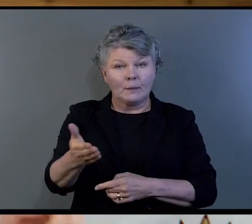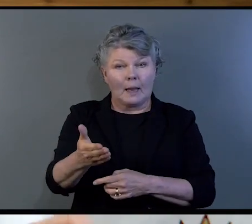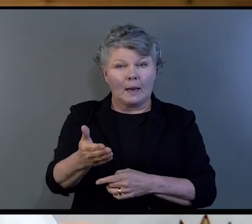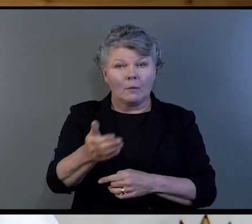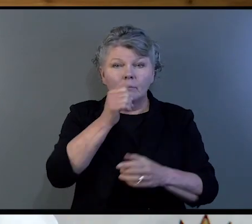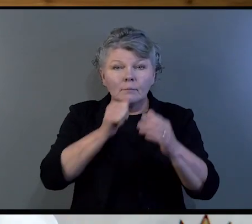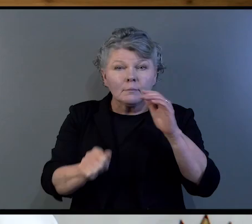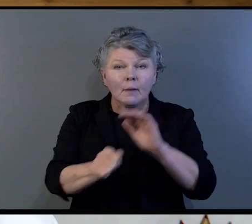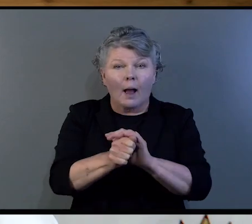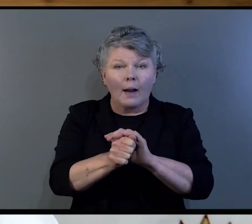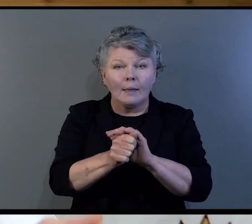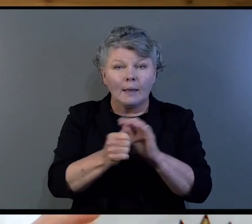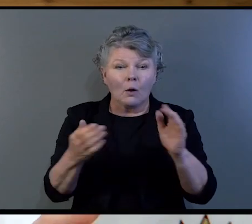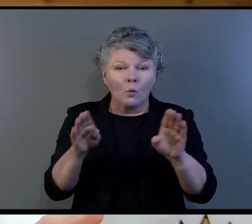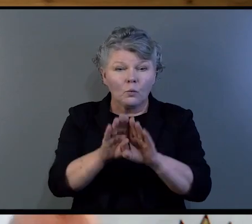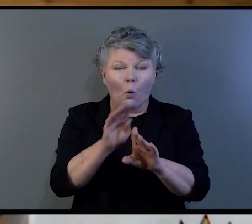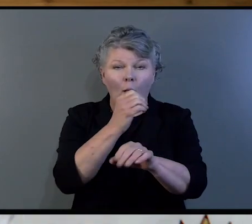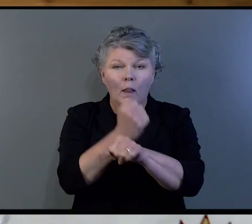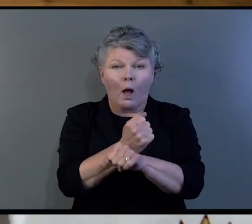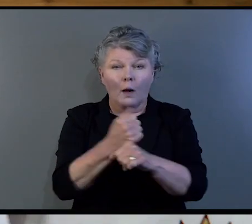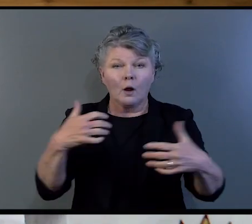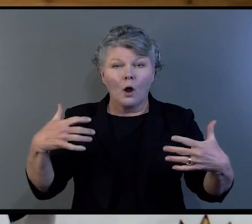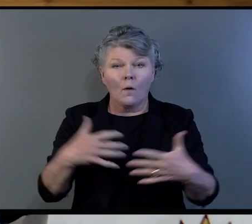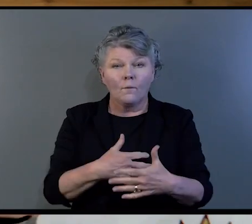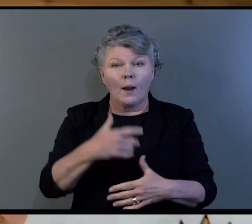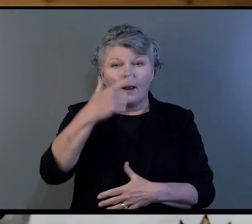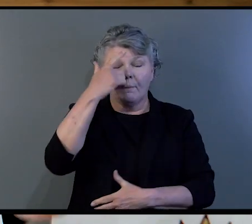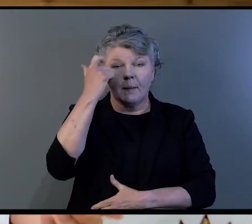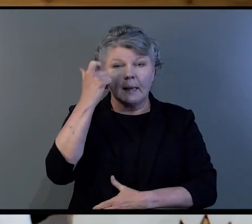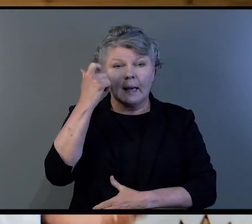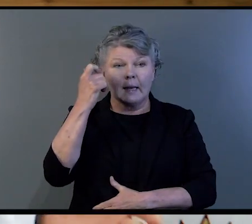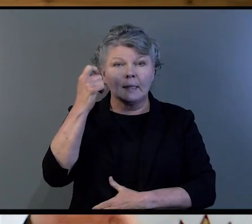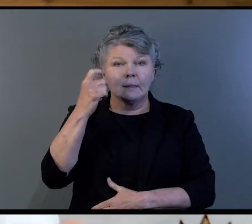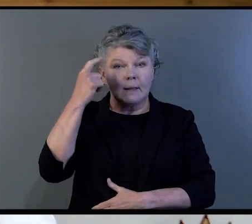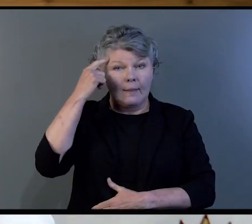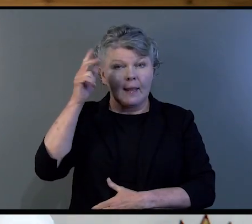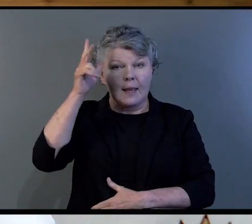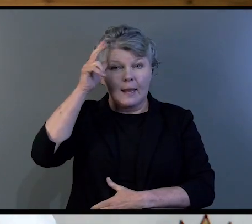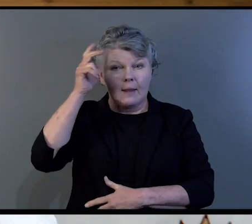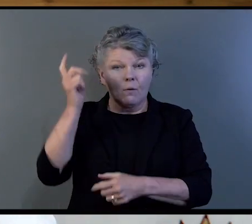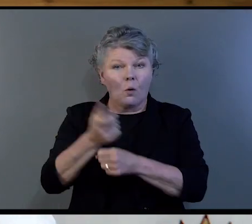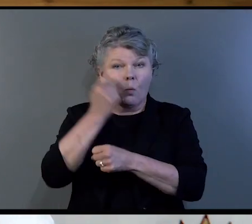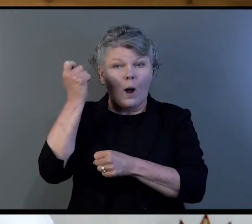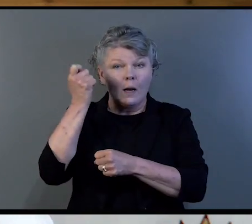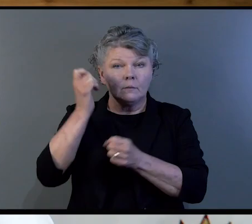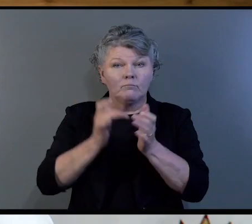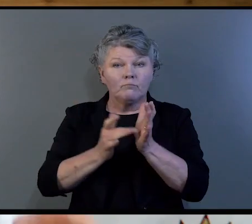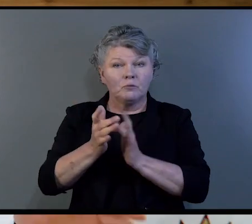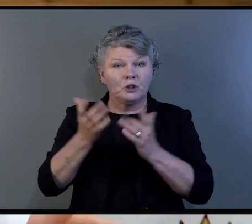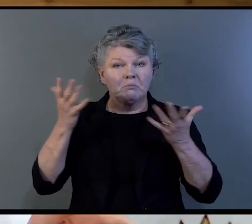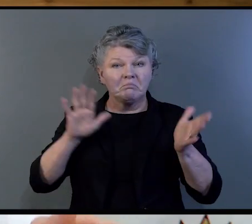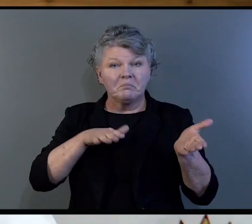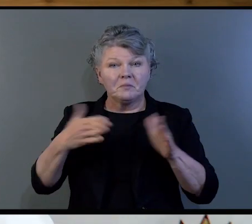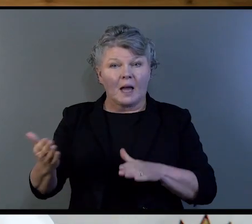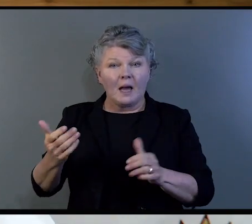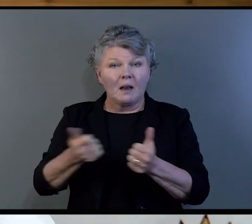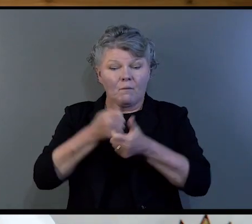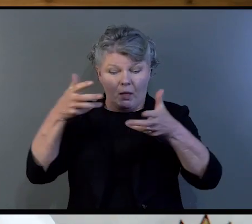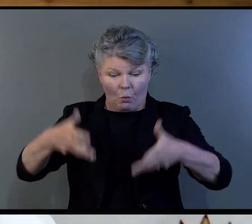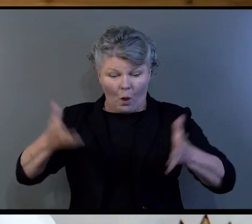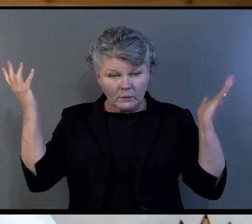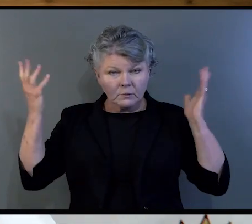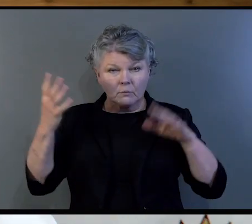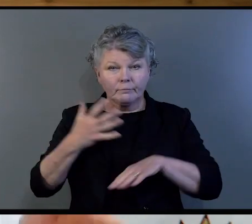Easter evening. They're afraid, because as far as they know, evil has won the day, Jesus is dead, and all is